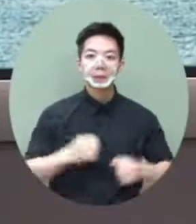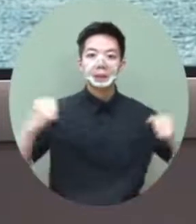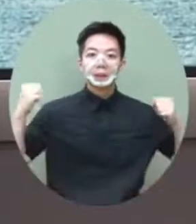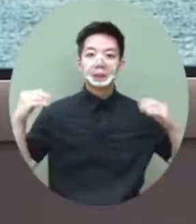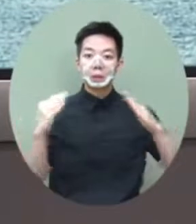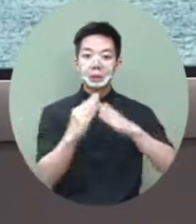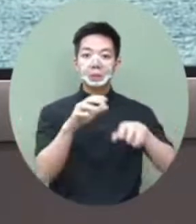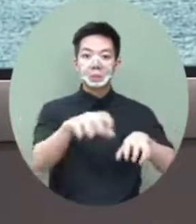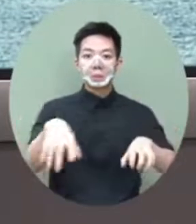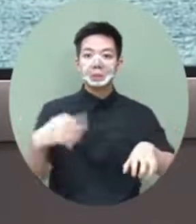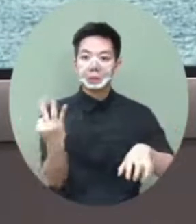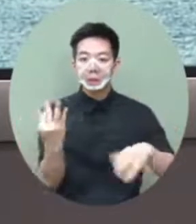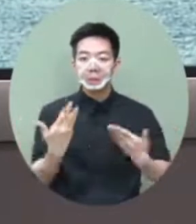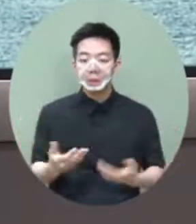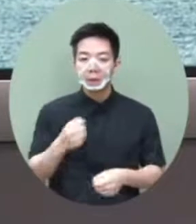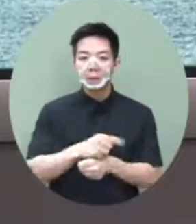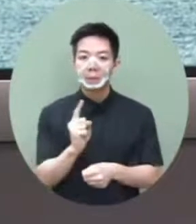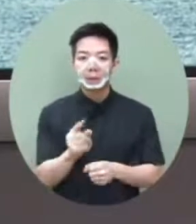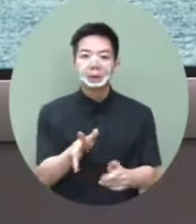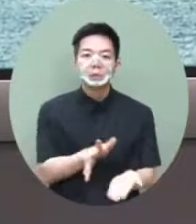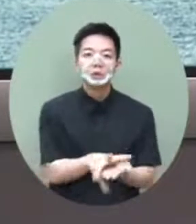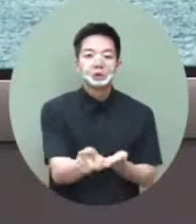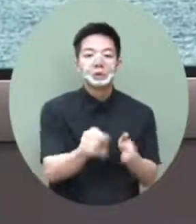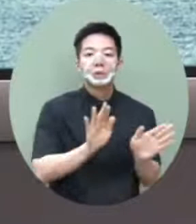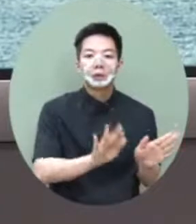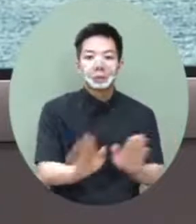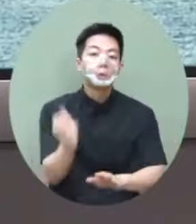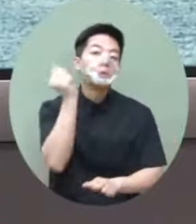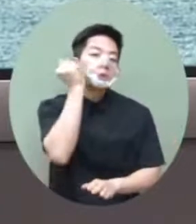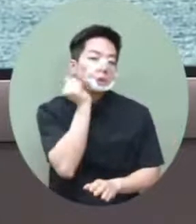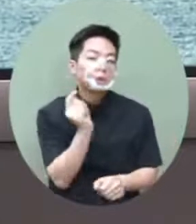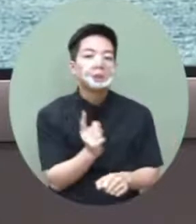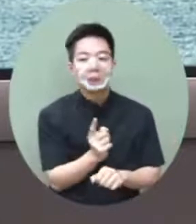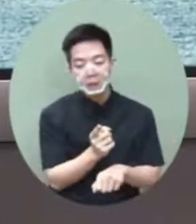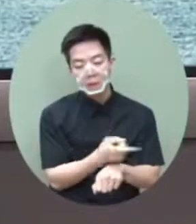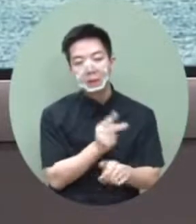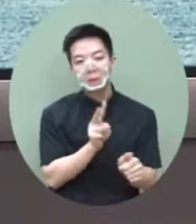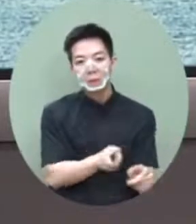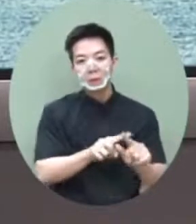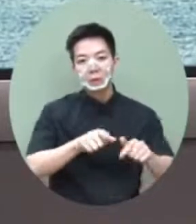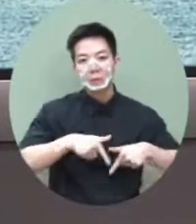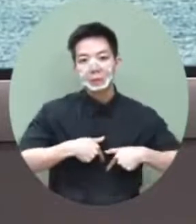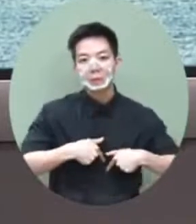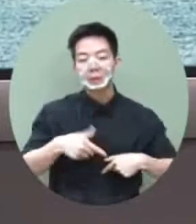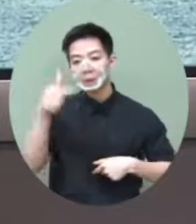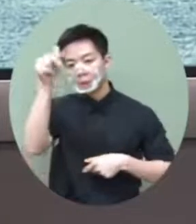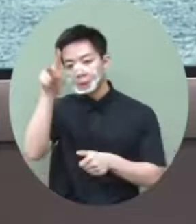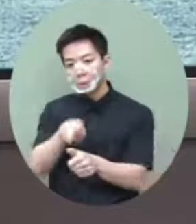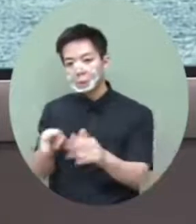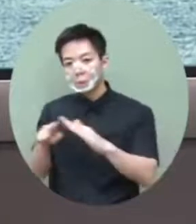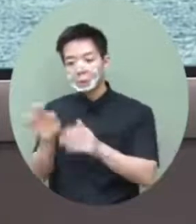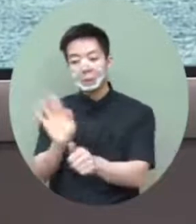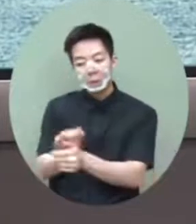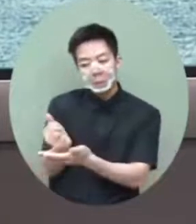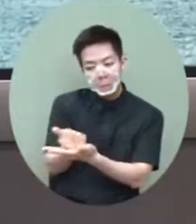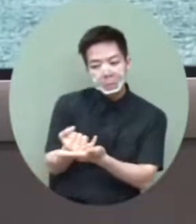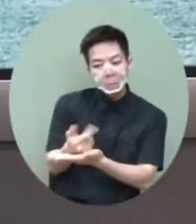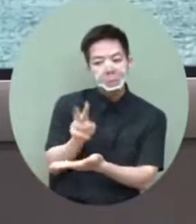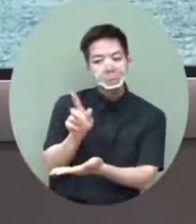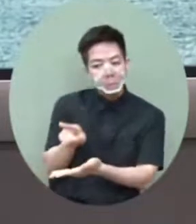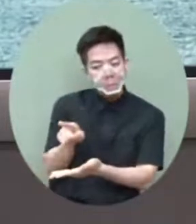in the community. They also alleviate the pressure on the hospital authority so that the latter can focus